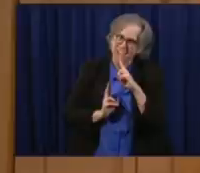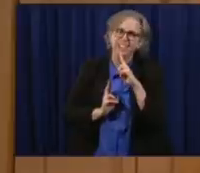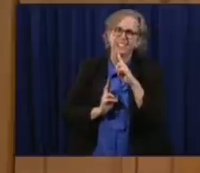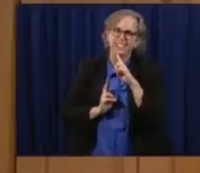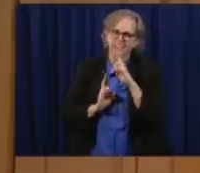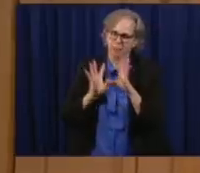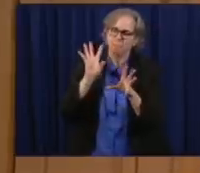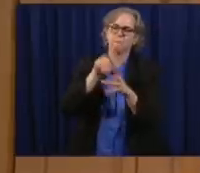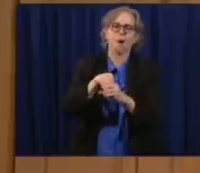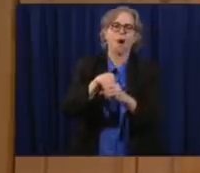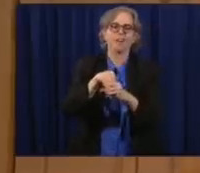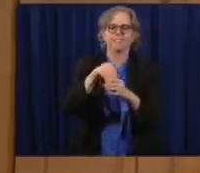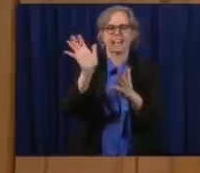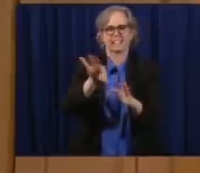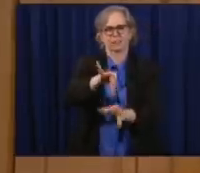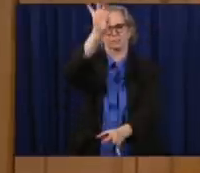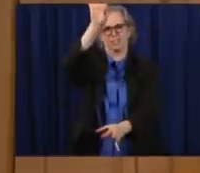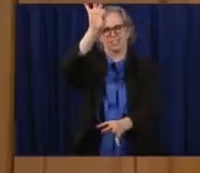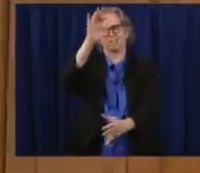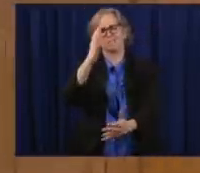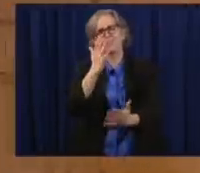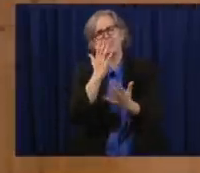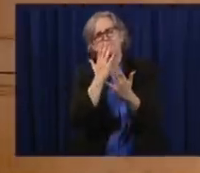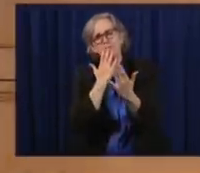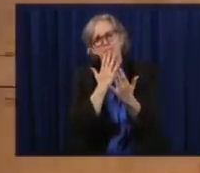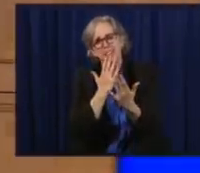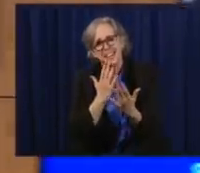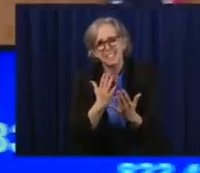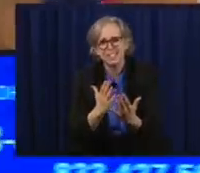to come. Thank you.